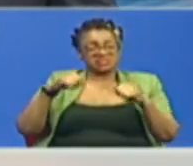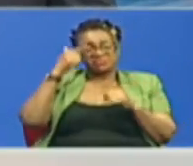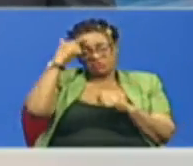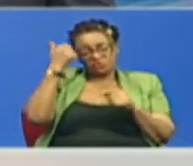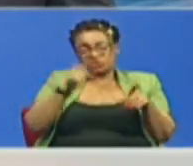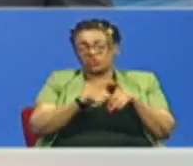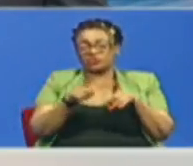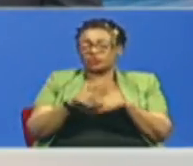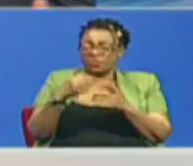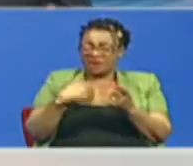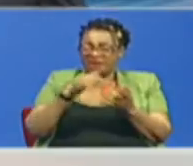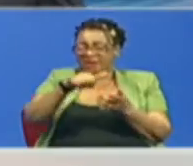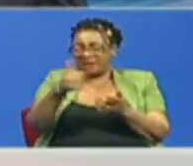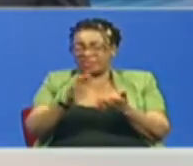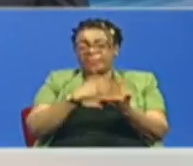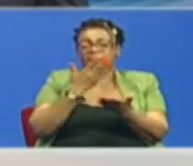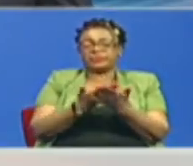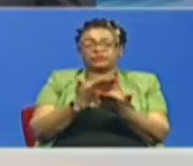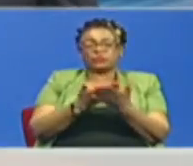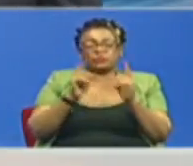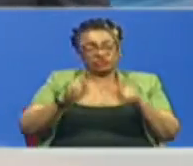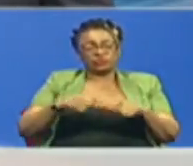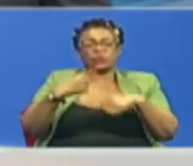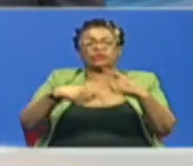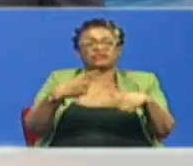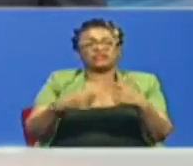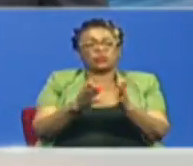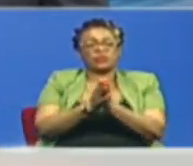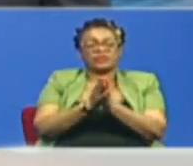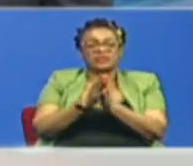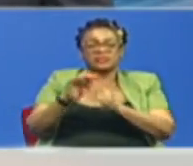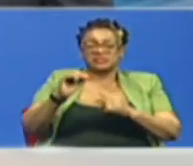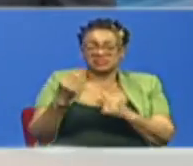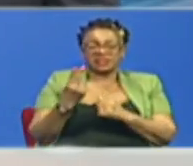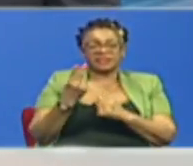another proposal that we should continue with the second